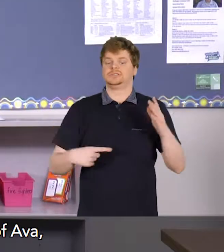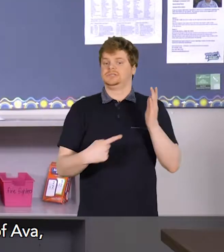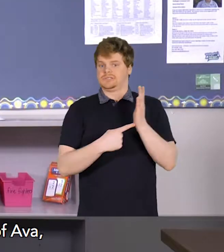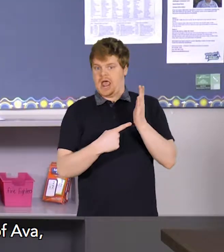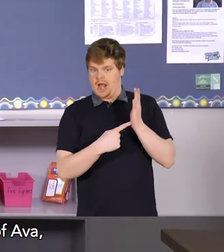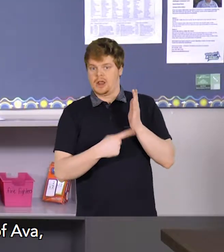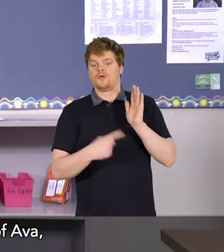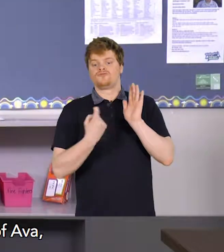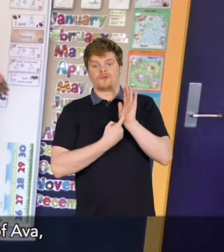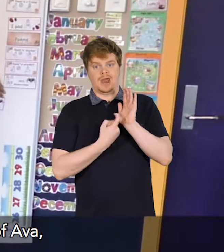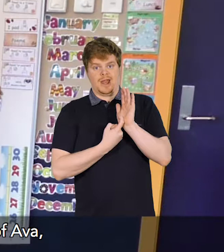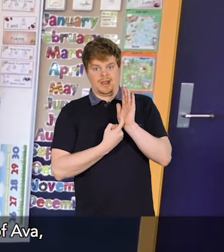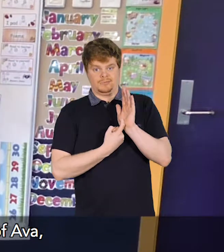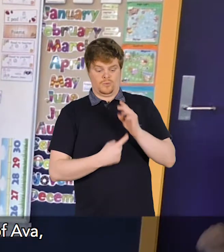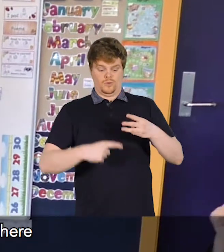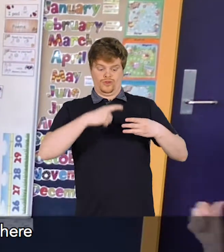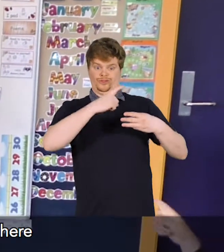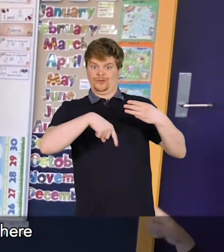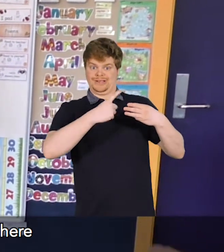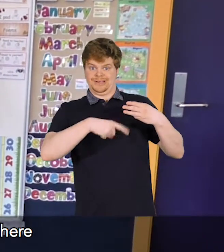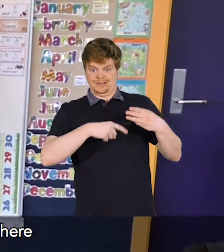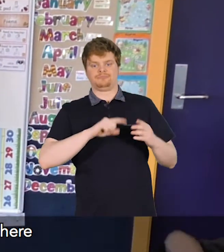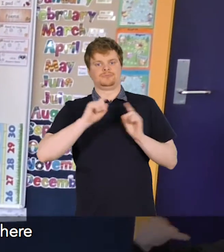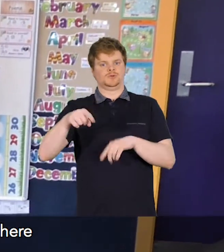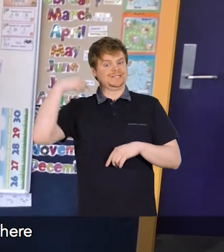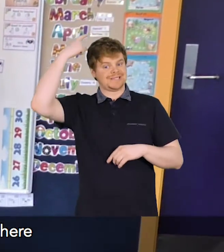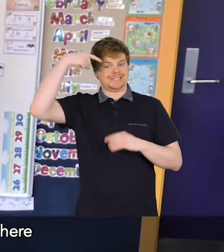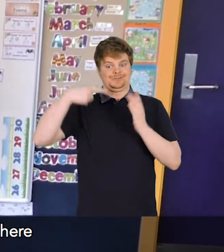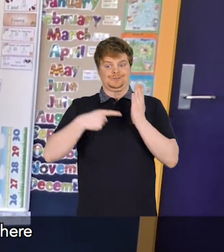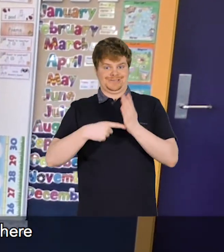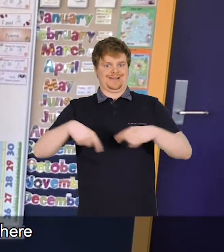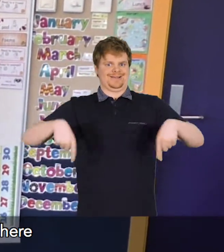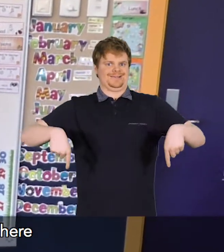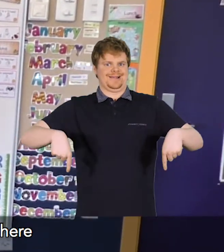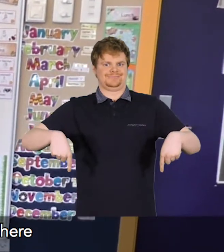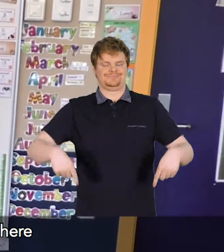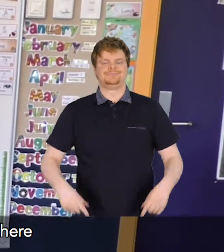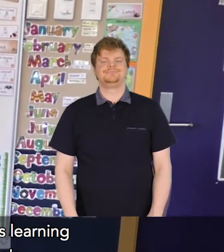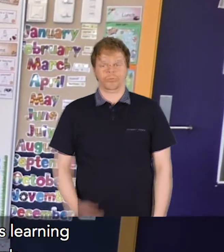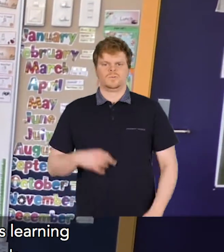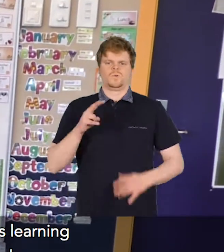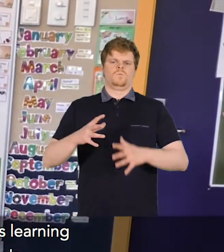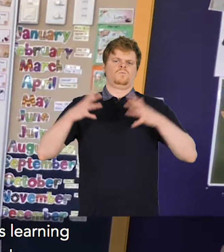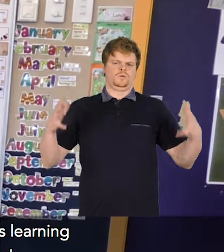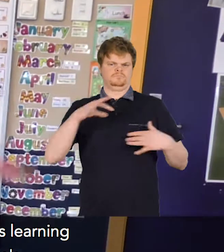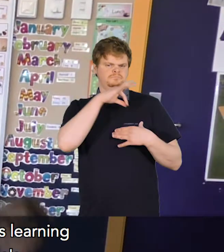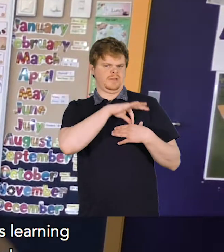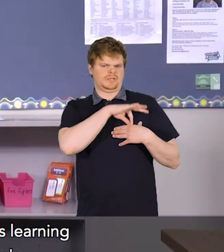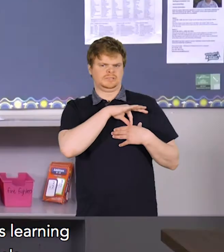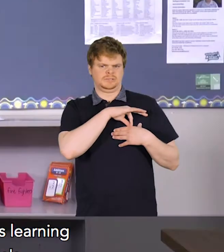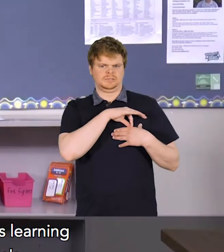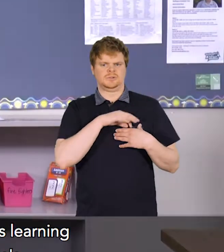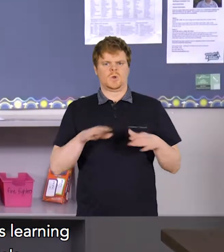Ava, Tyler and Ryder Duncan. All three of our kids go to school here at St Teresa's. We've seen huge